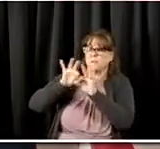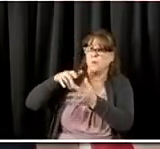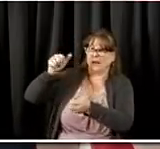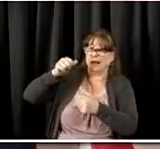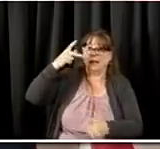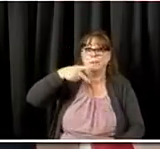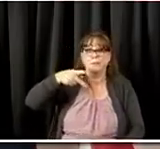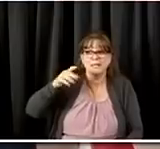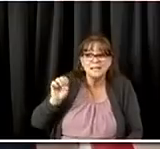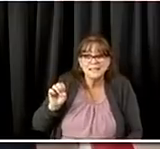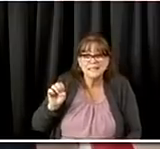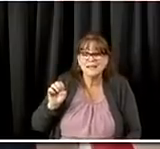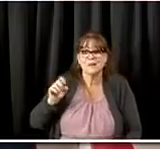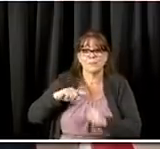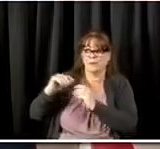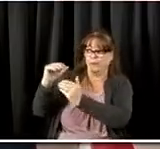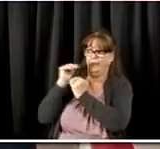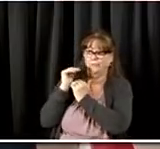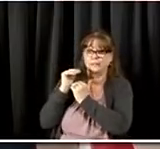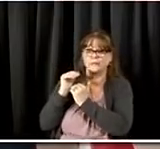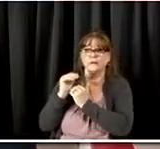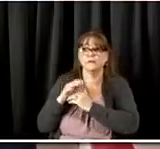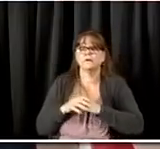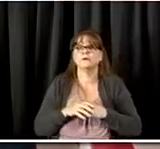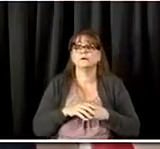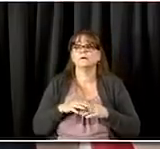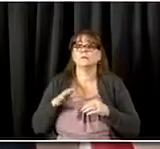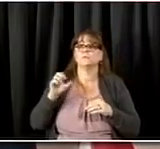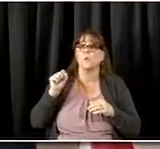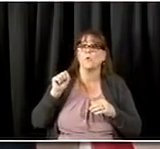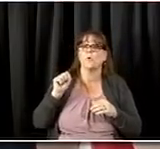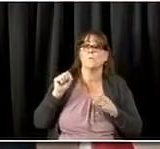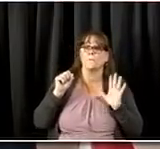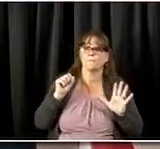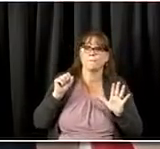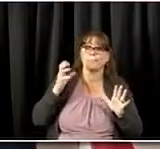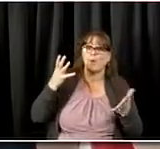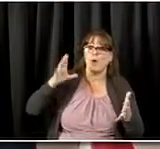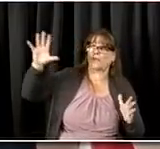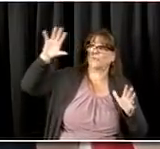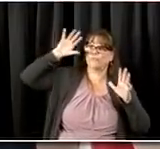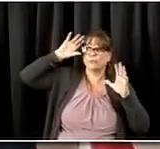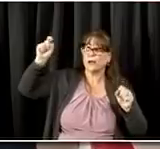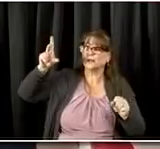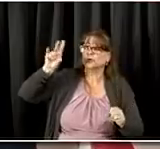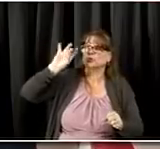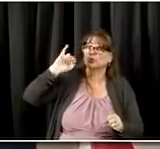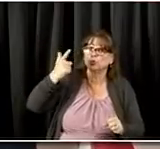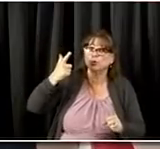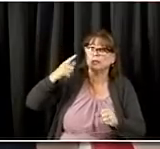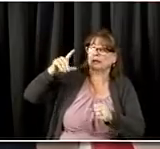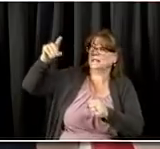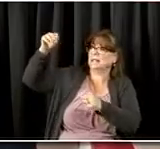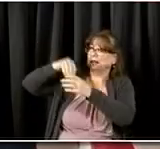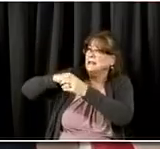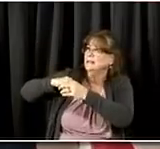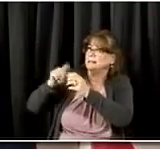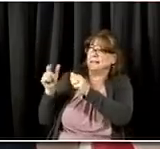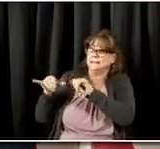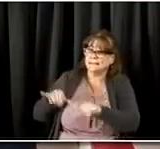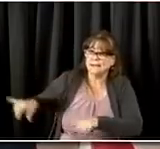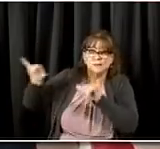best, sporadic in sound health advice. For instance, the CDC has advised that people don't travel for